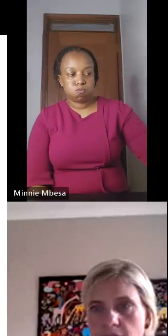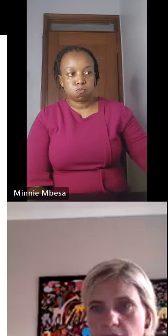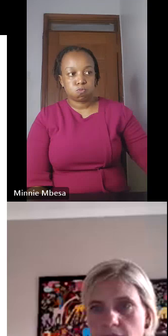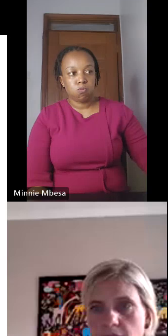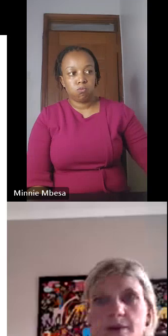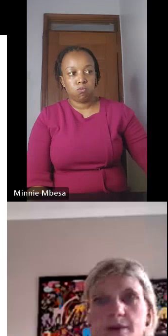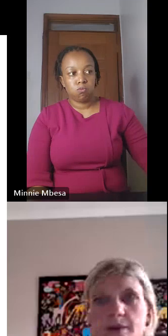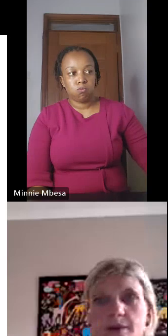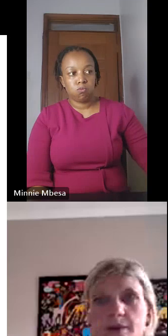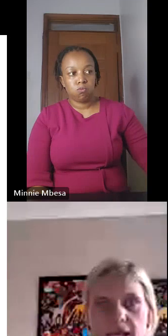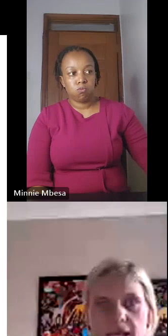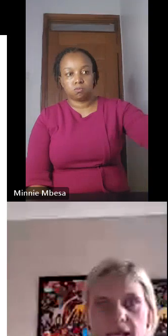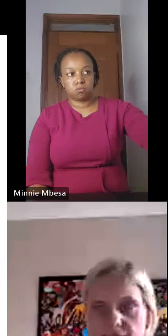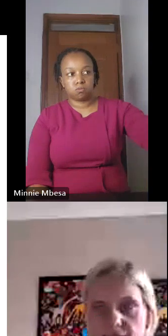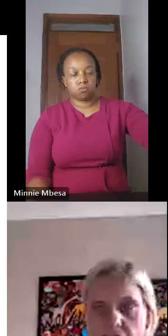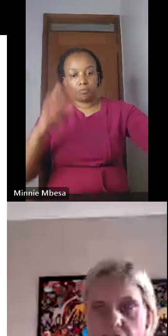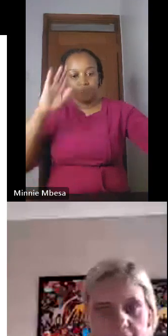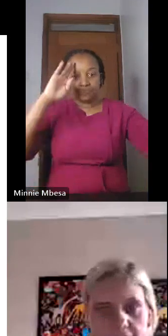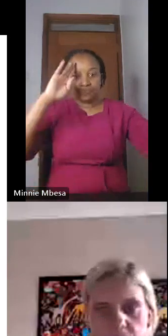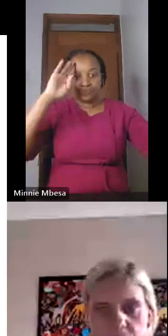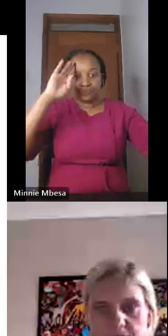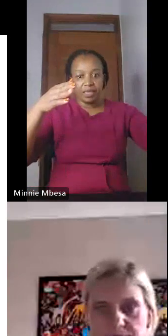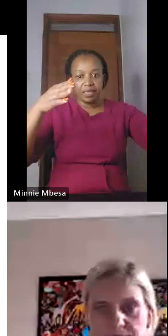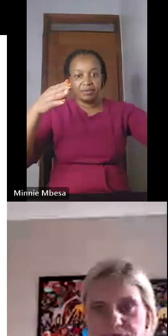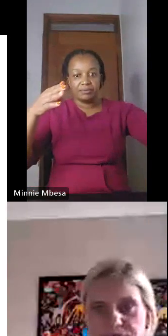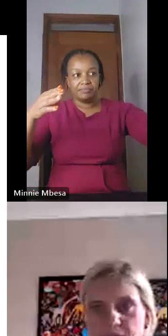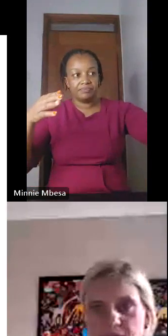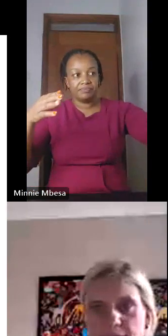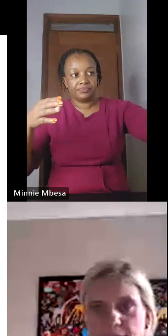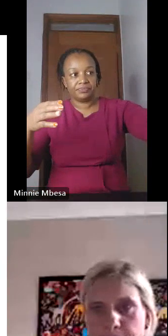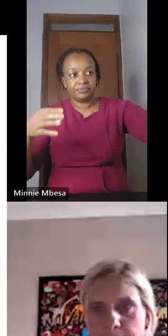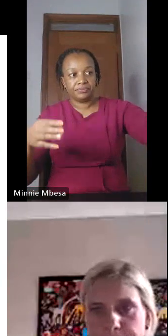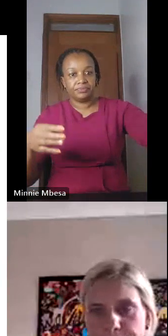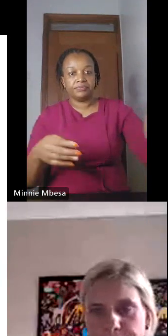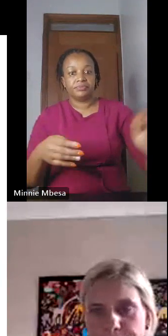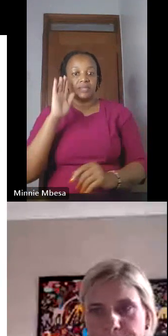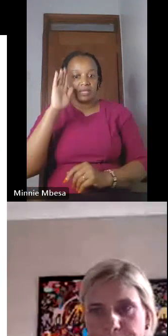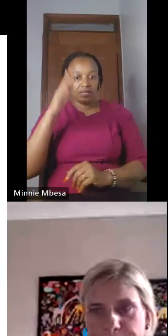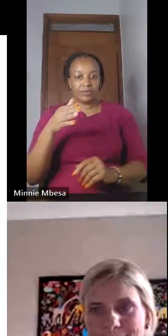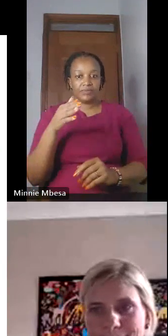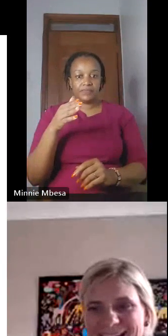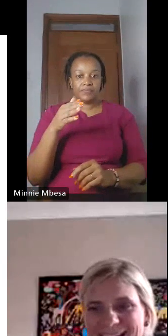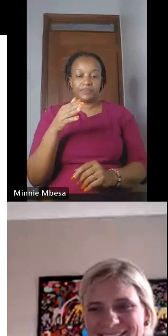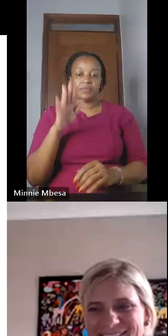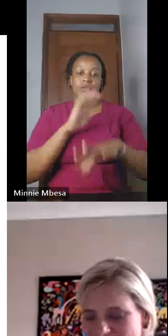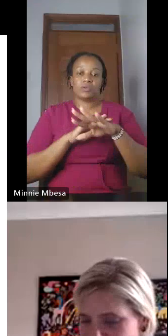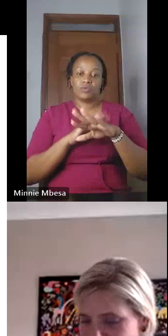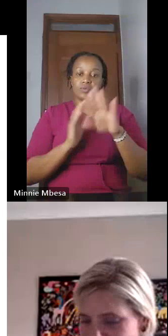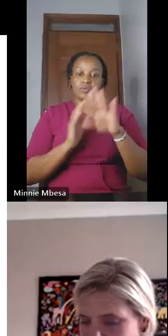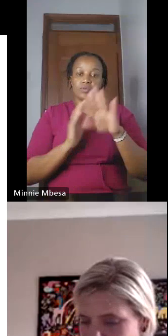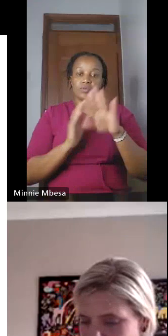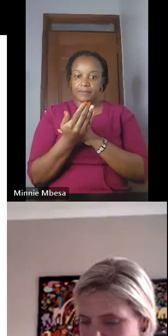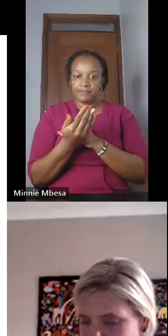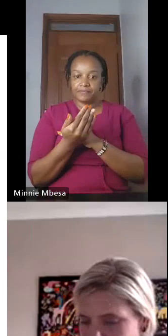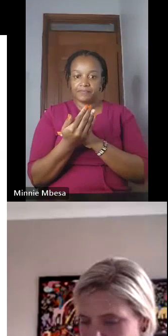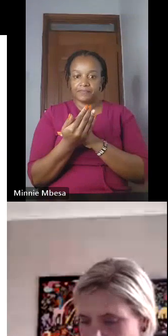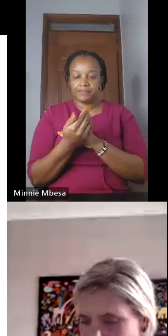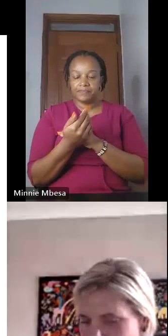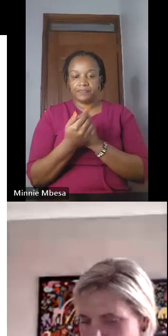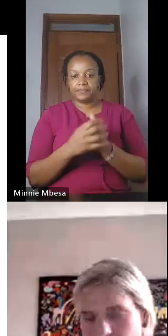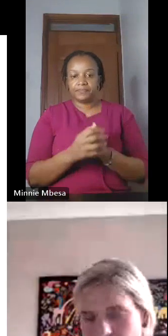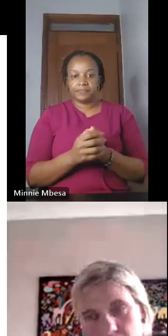Hello. Hey, Benji, can you hear us? I Yep. can hear you okay. Okay. Good morning. Hi. All